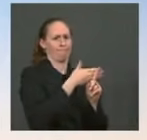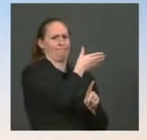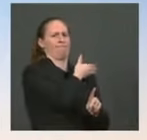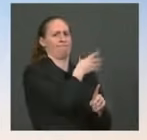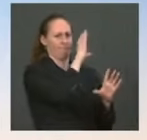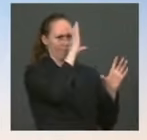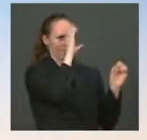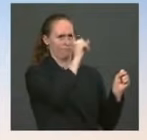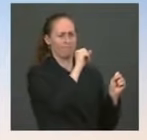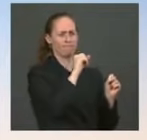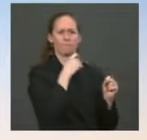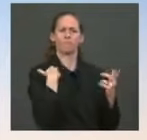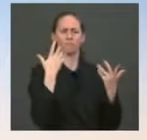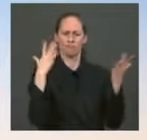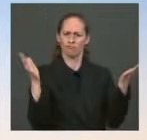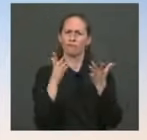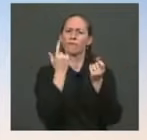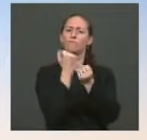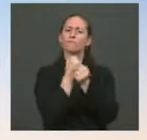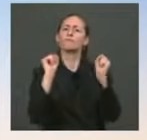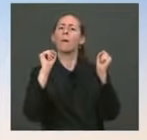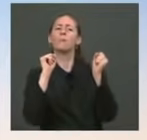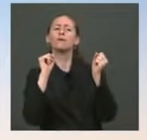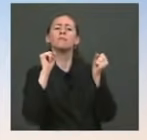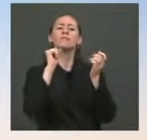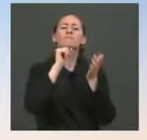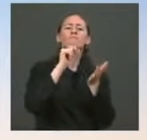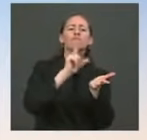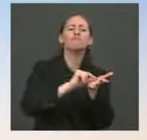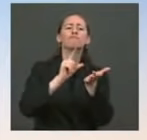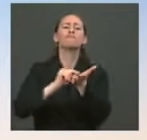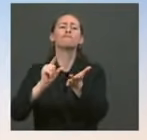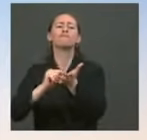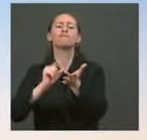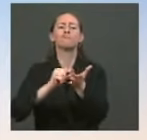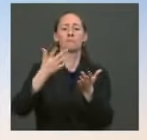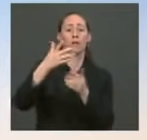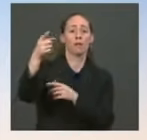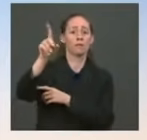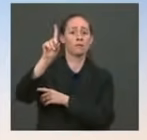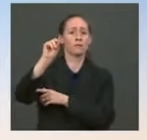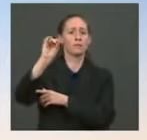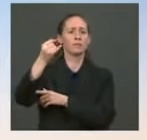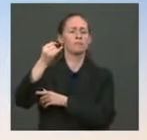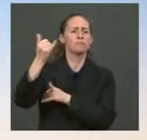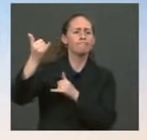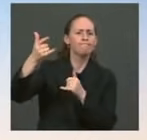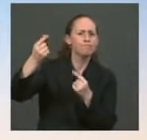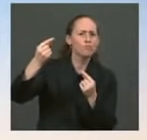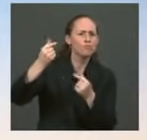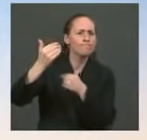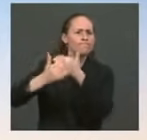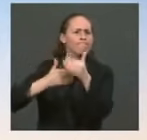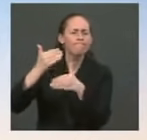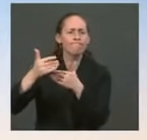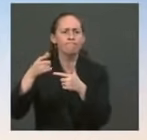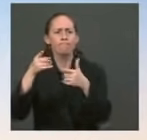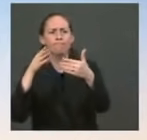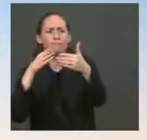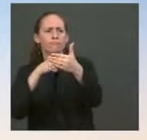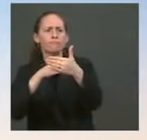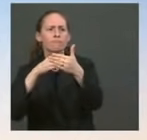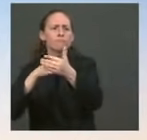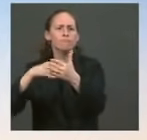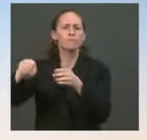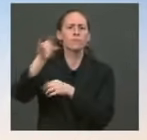of the press. And I think the Department of Justice's actions as it relates to the prosecution of journalists or how we're going to look at or go